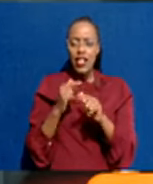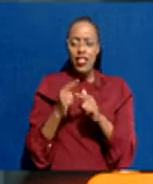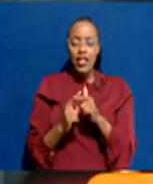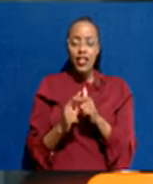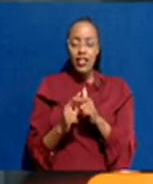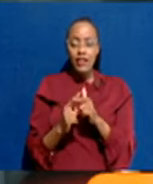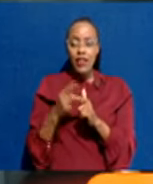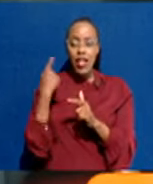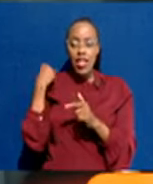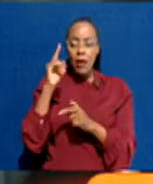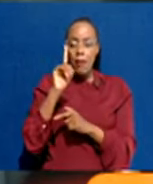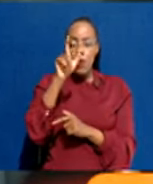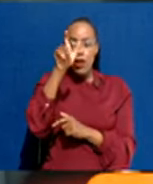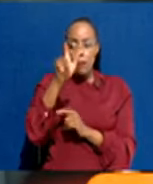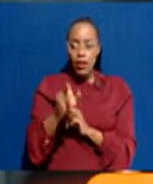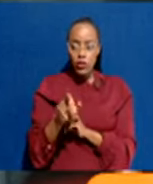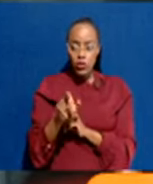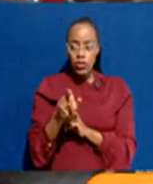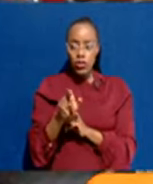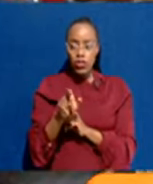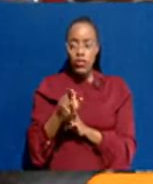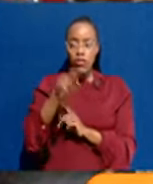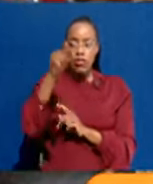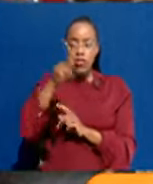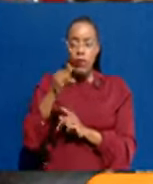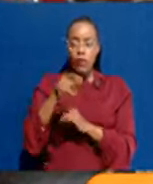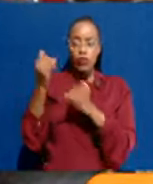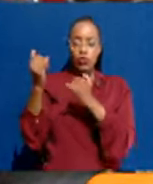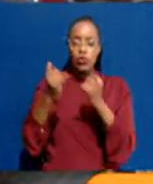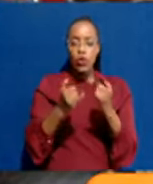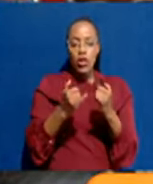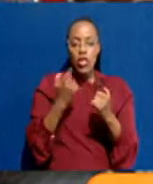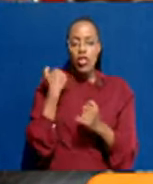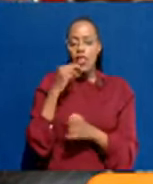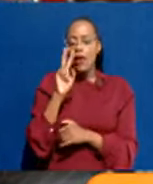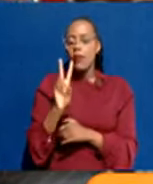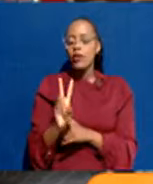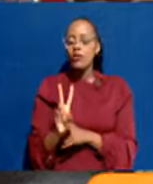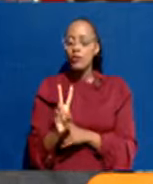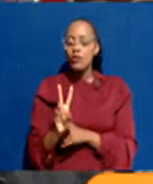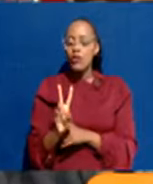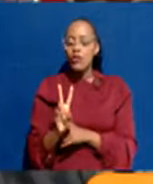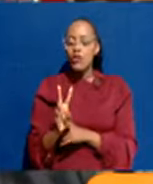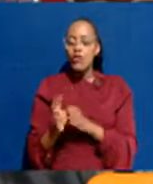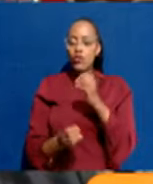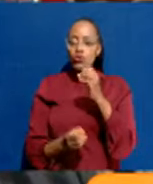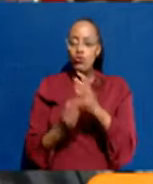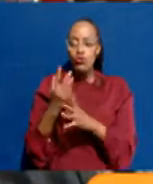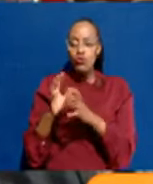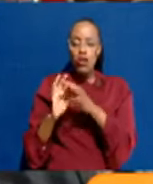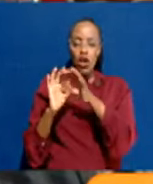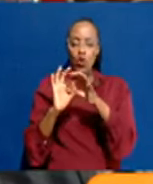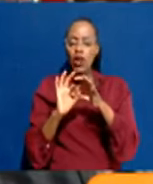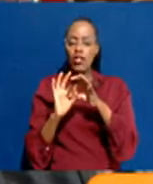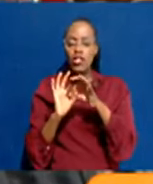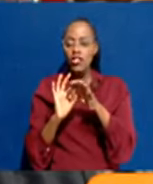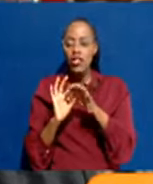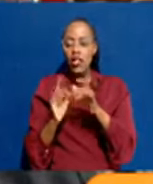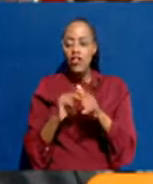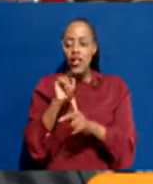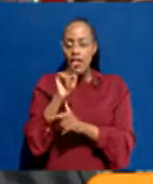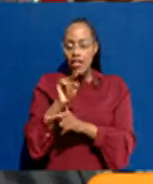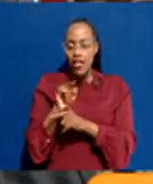the number one candidate should invite the number two to form a coalition. And that